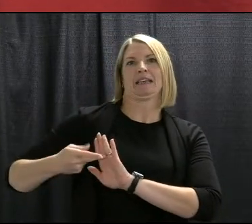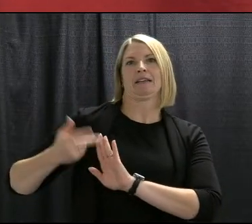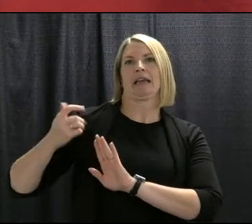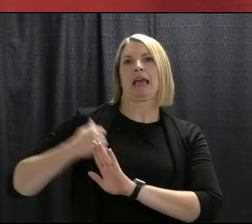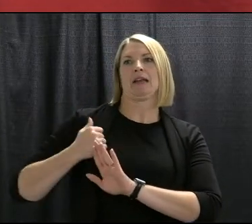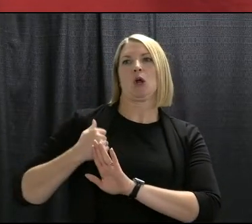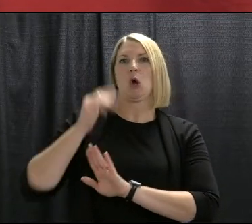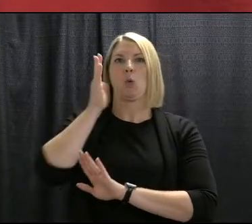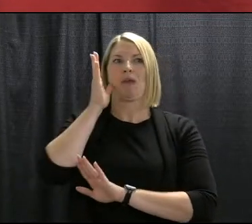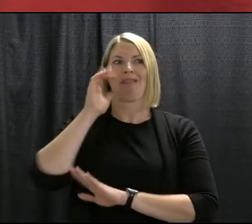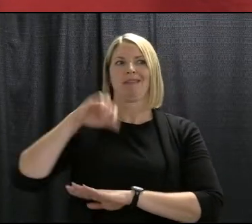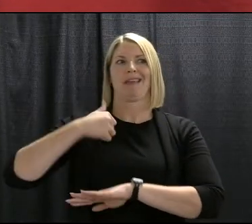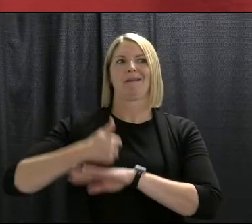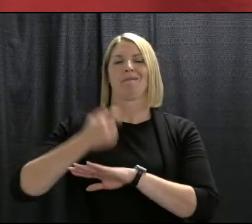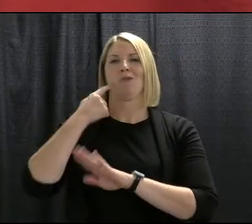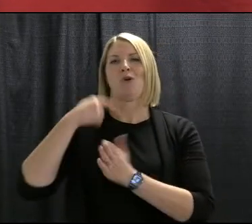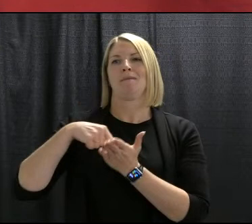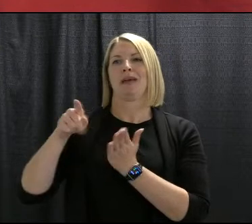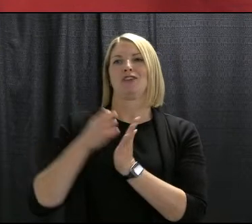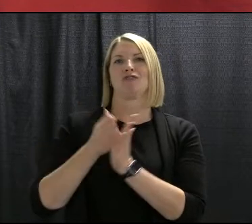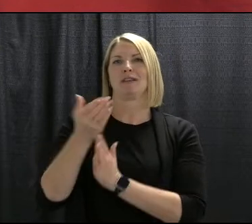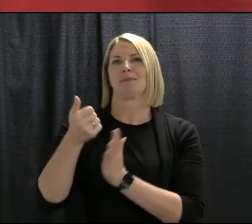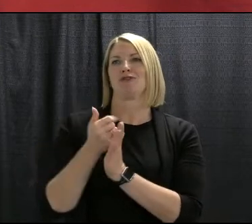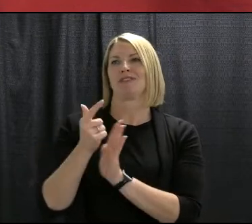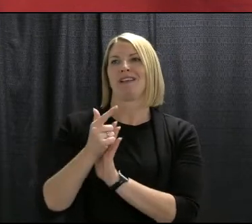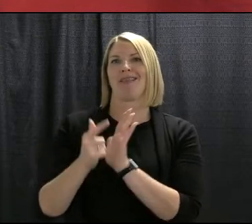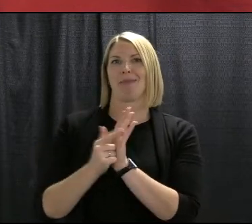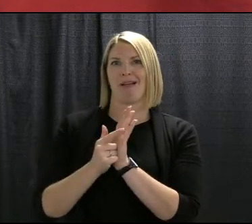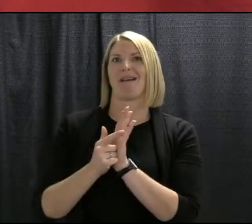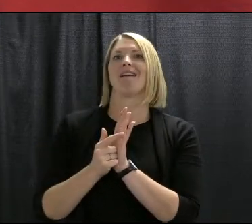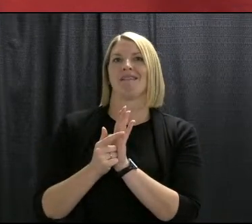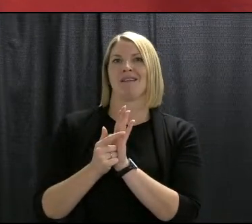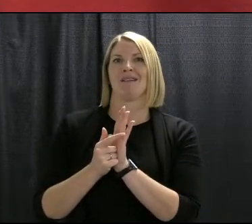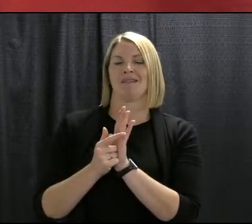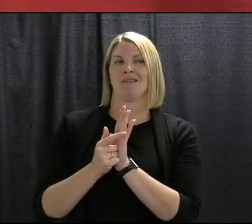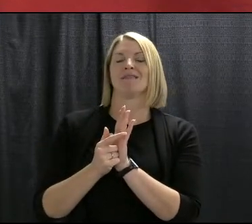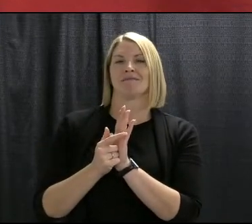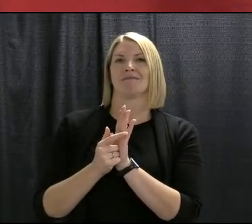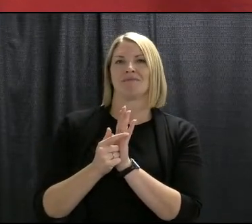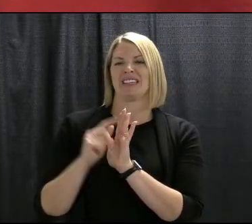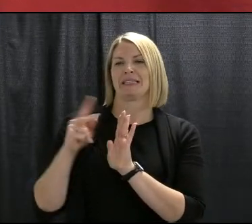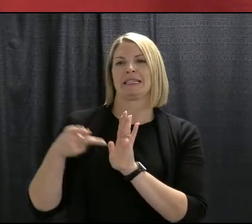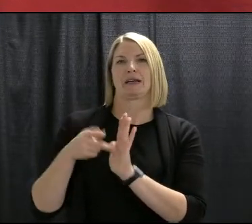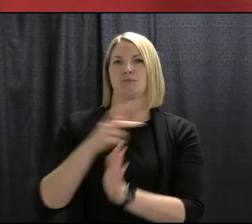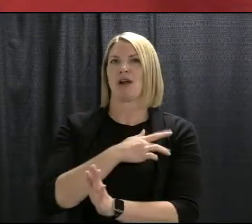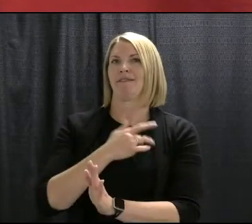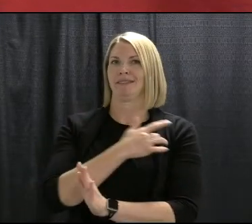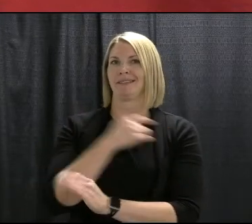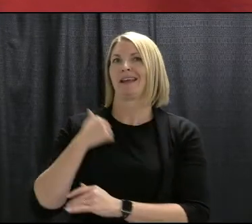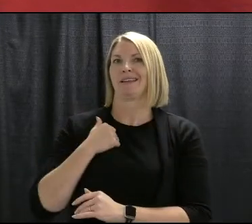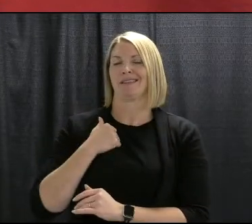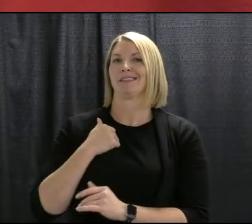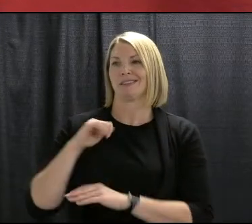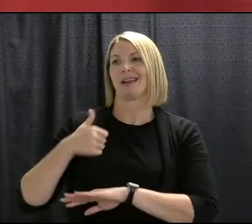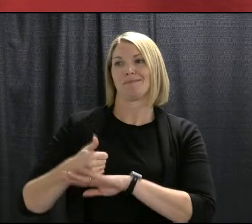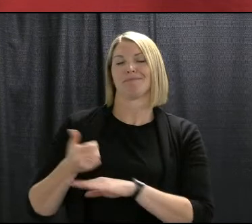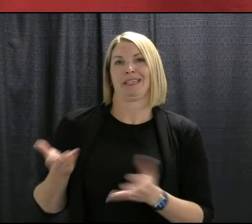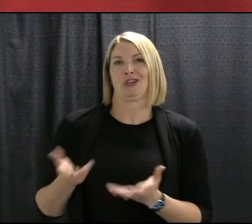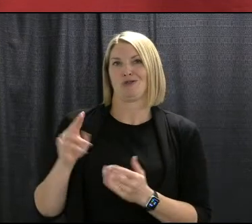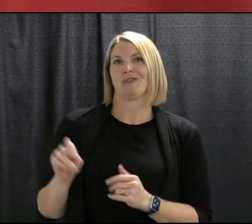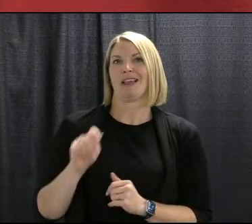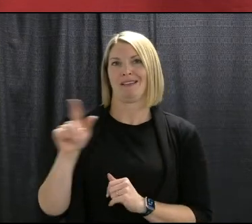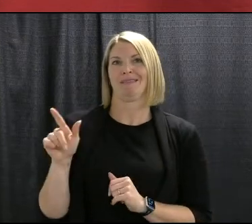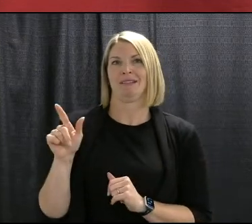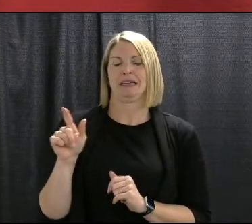Island, to make pay transparency law. Under Part 2 of the Act, in relation to pay transparency